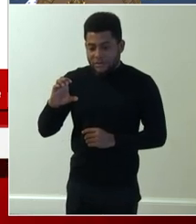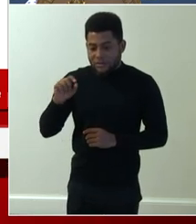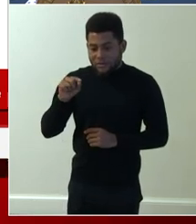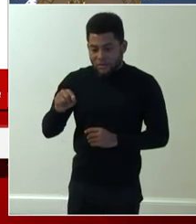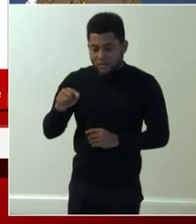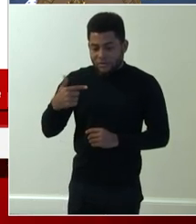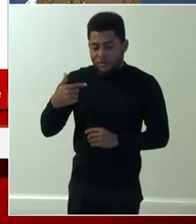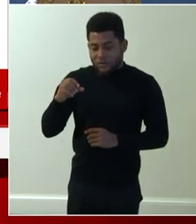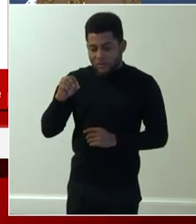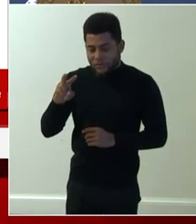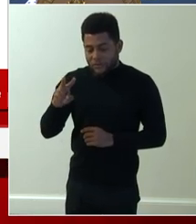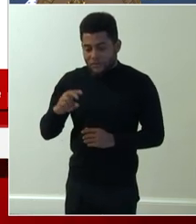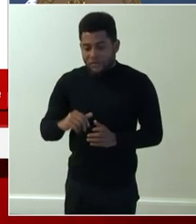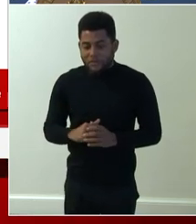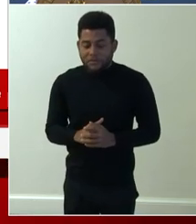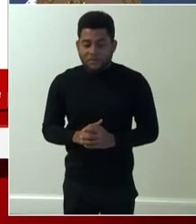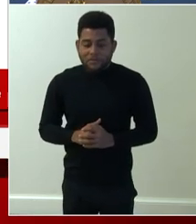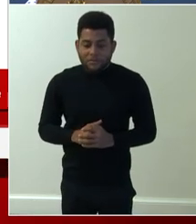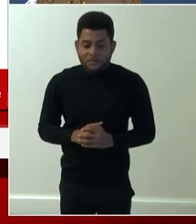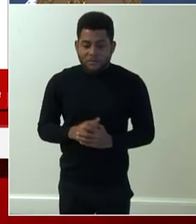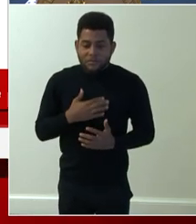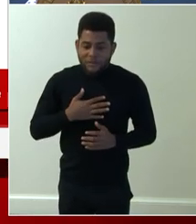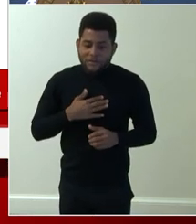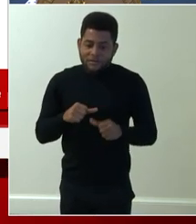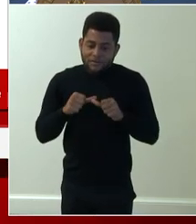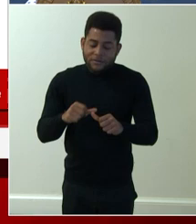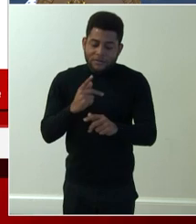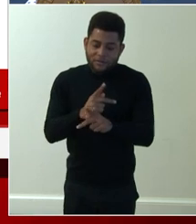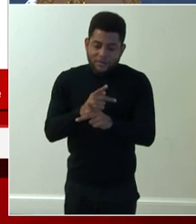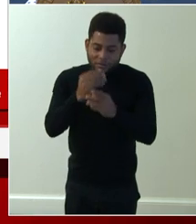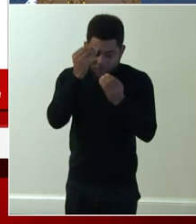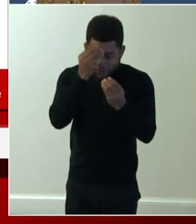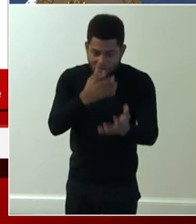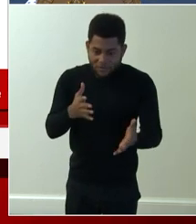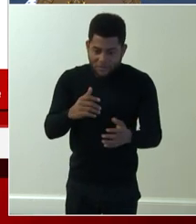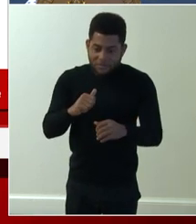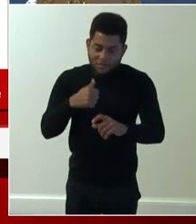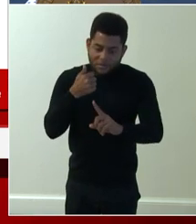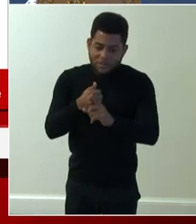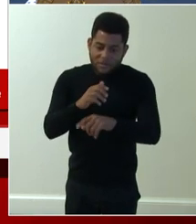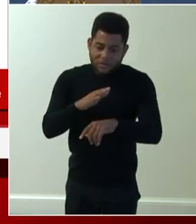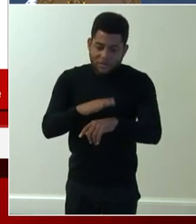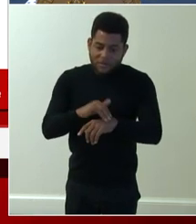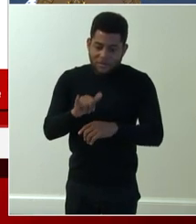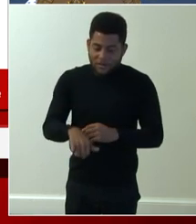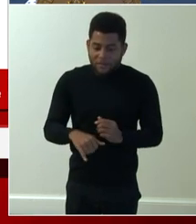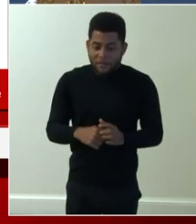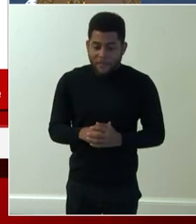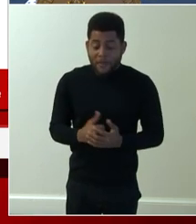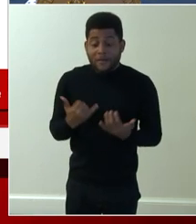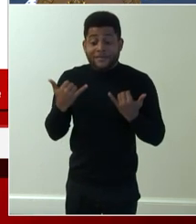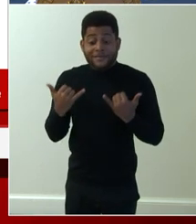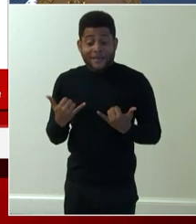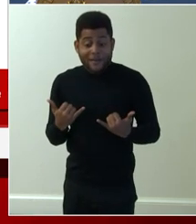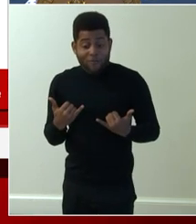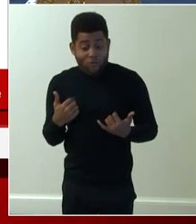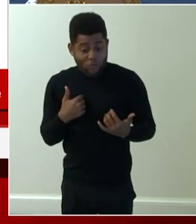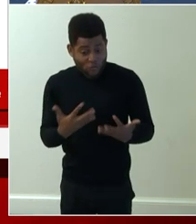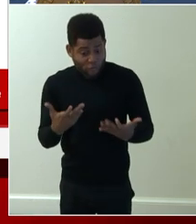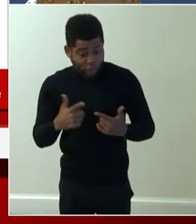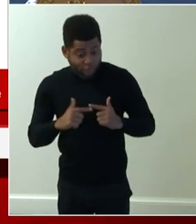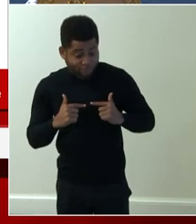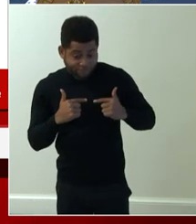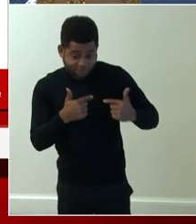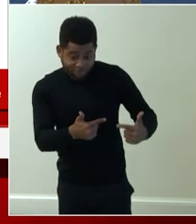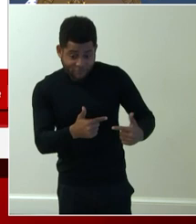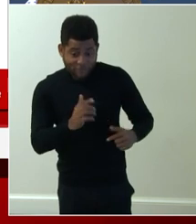mid-January. So we will continue to keep you up to date on that. I now want to turn to